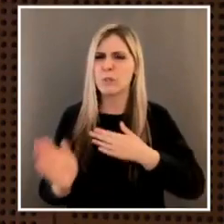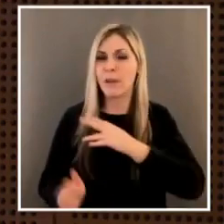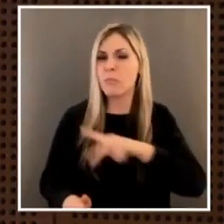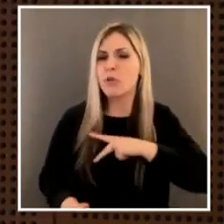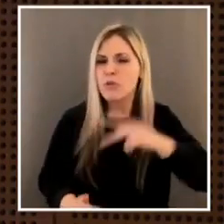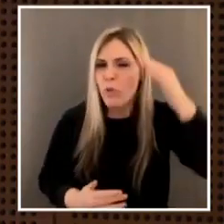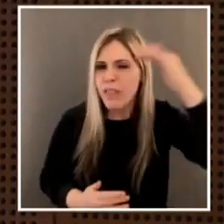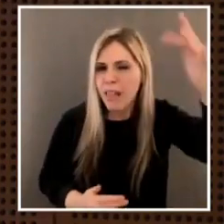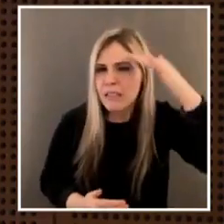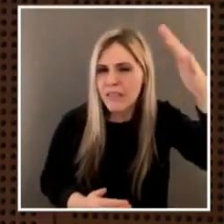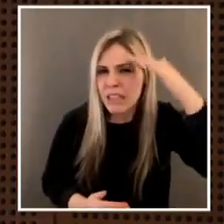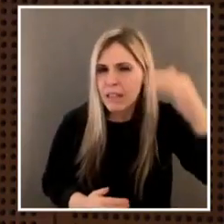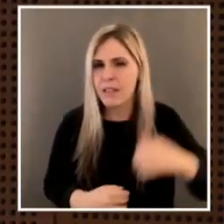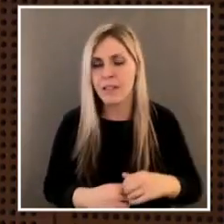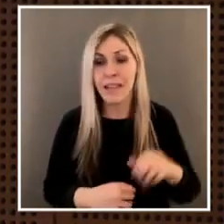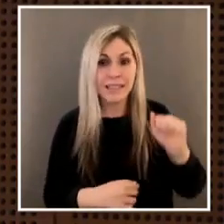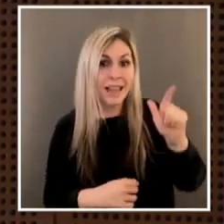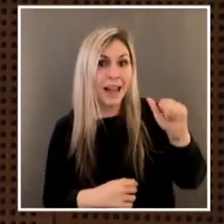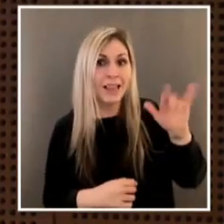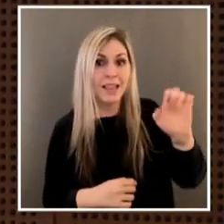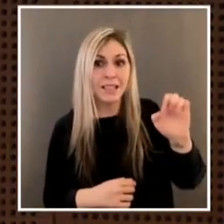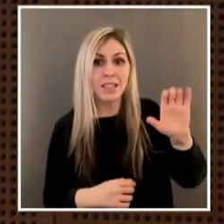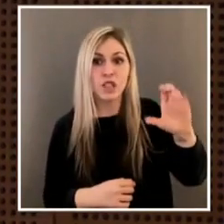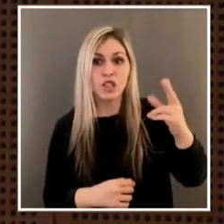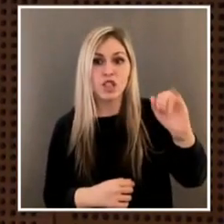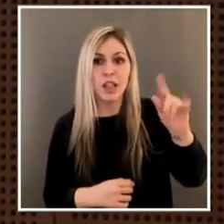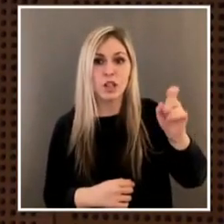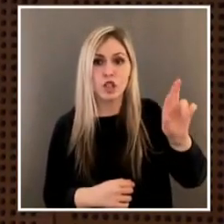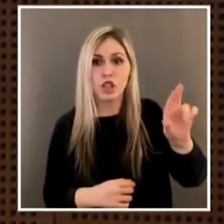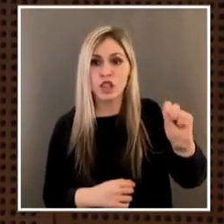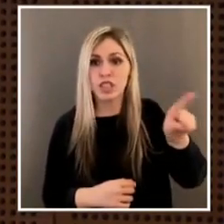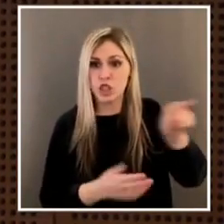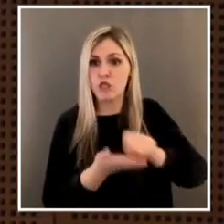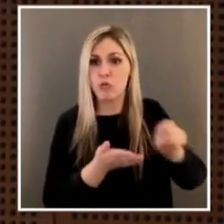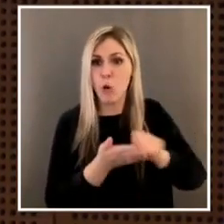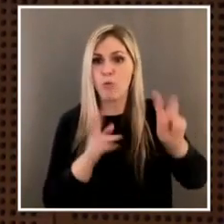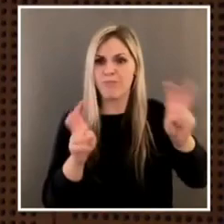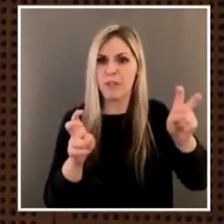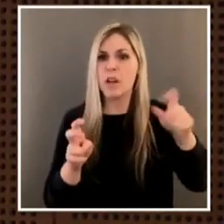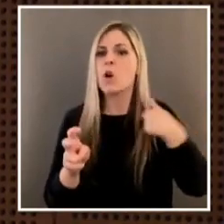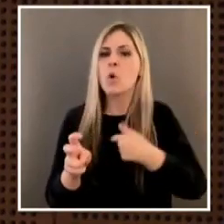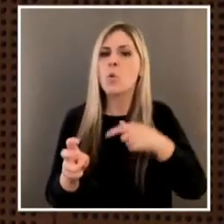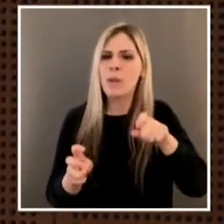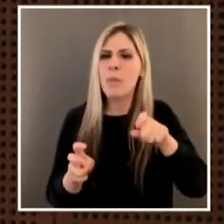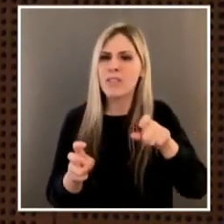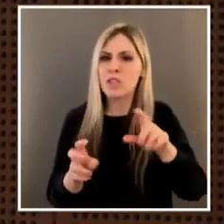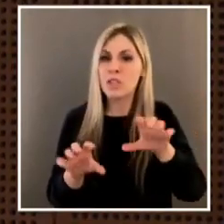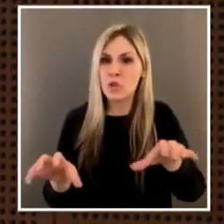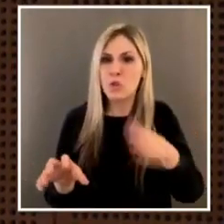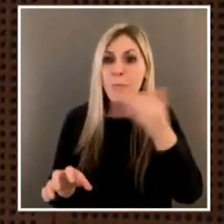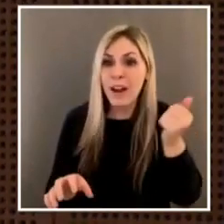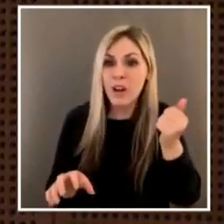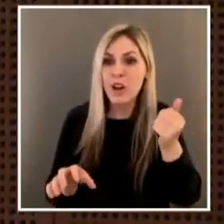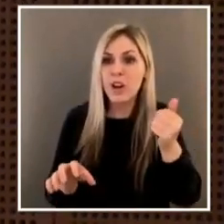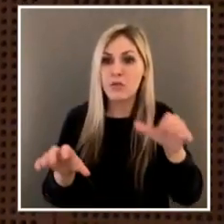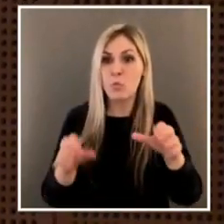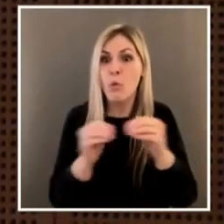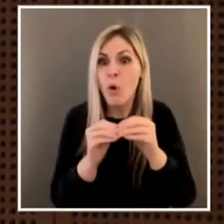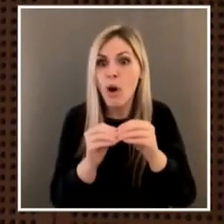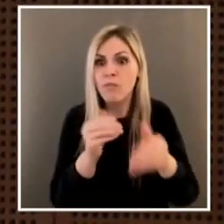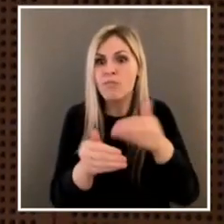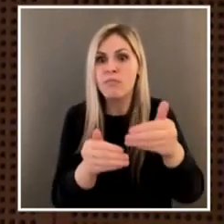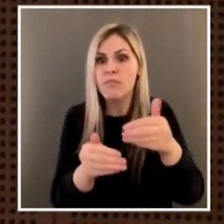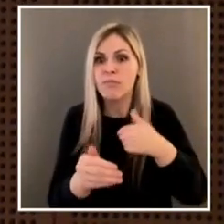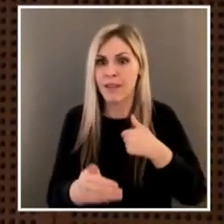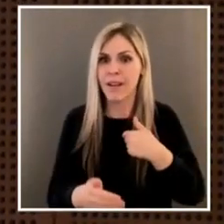as Alice Childress wrote, we must go further and do better. I believe that we can. And